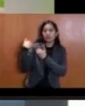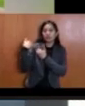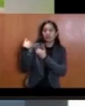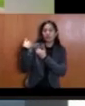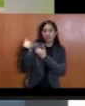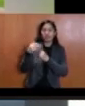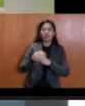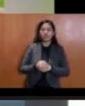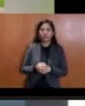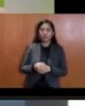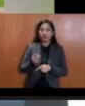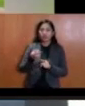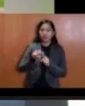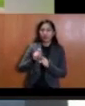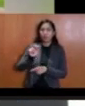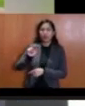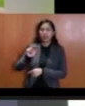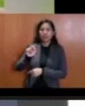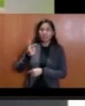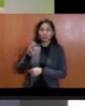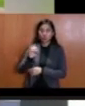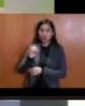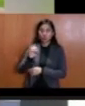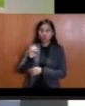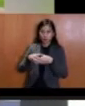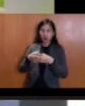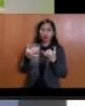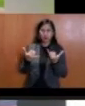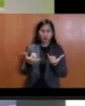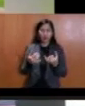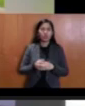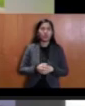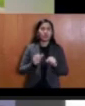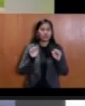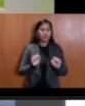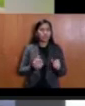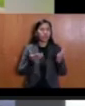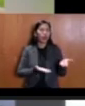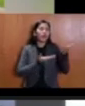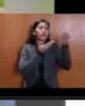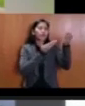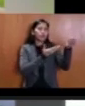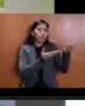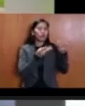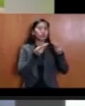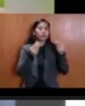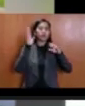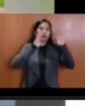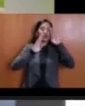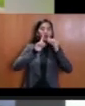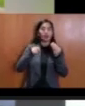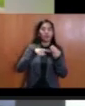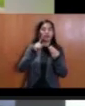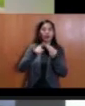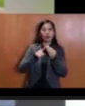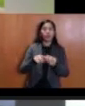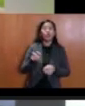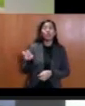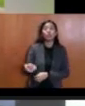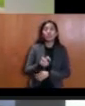and Conservation NGO. Can I offer a solution to the tourism carbon emission